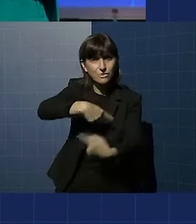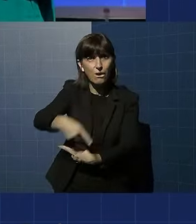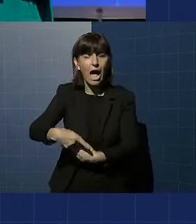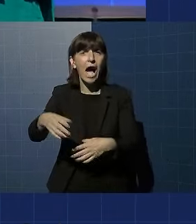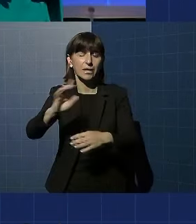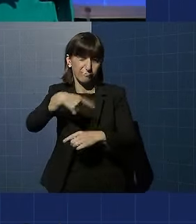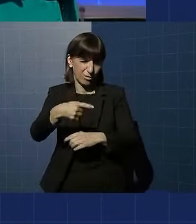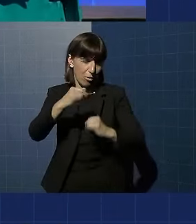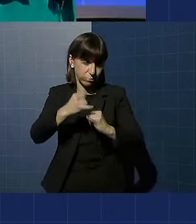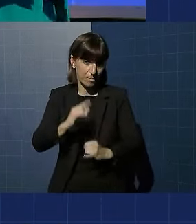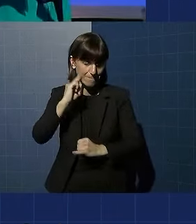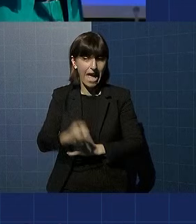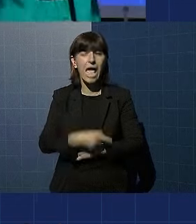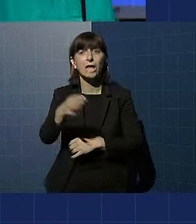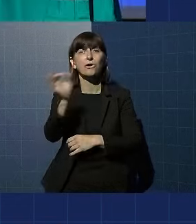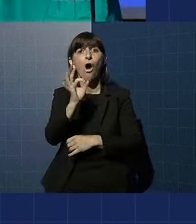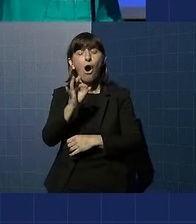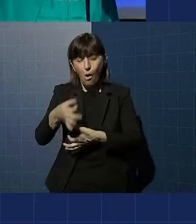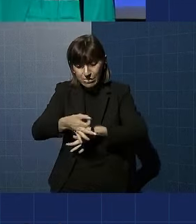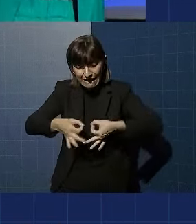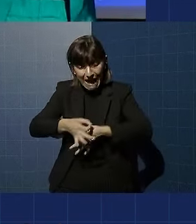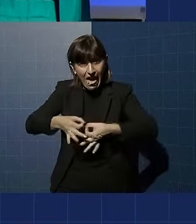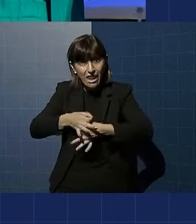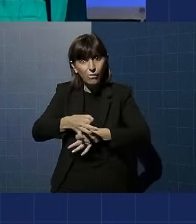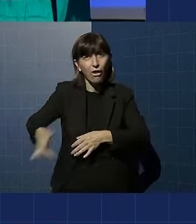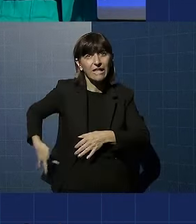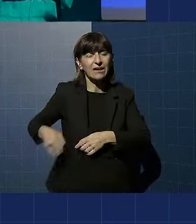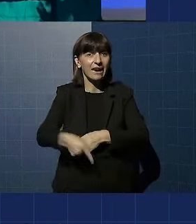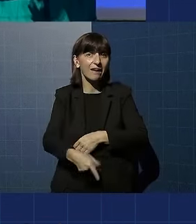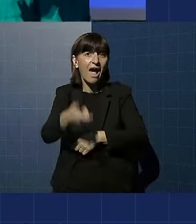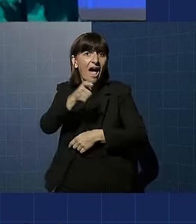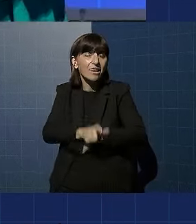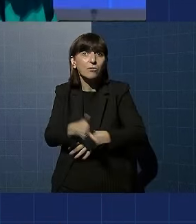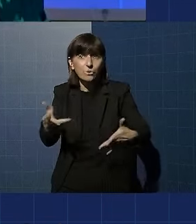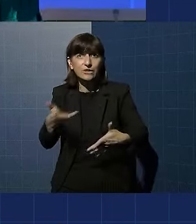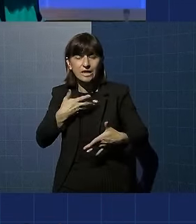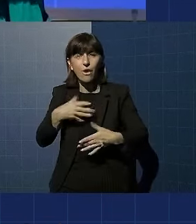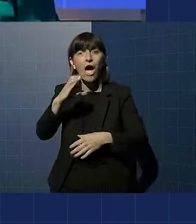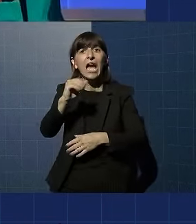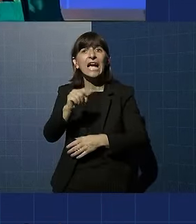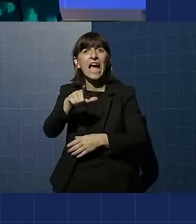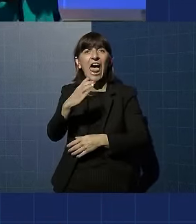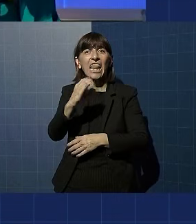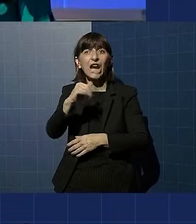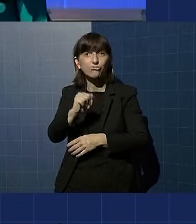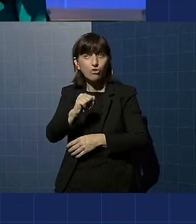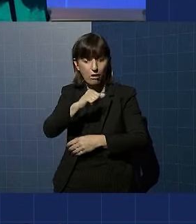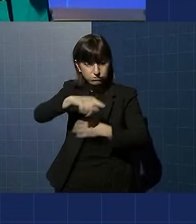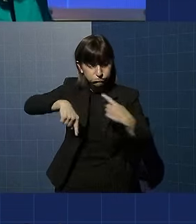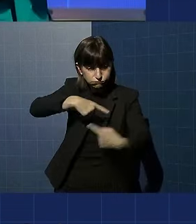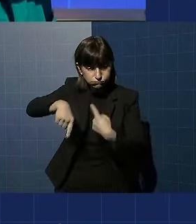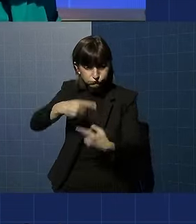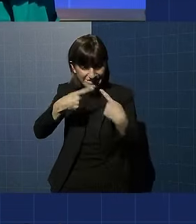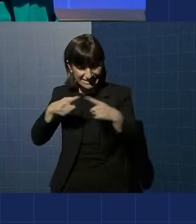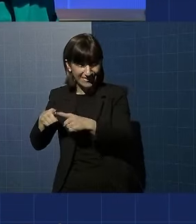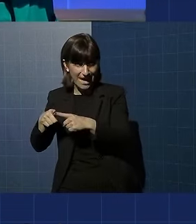of calcium. I don't know if anybody here already had a kidney stone. On Earth, this is not pleasant at all and